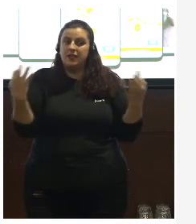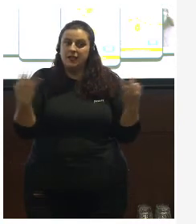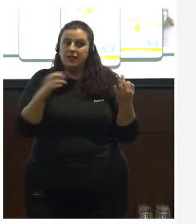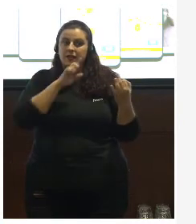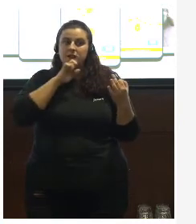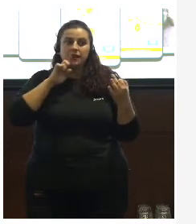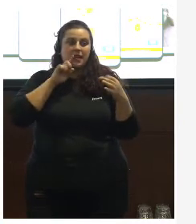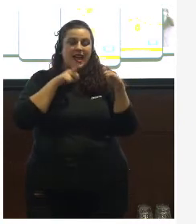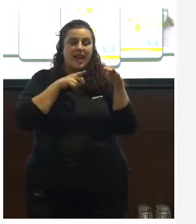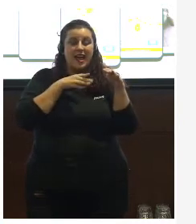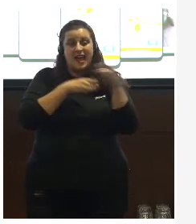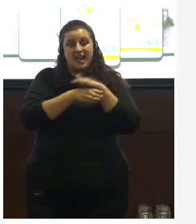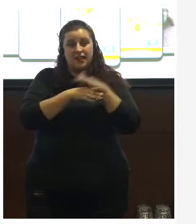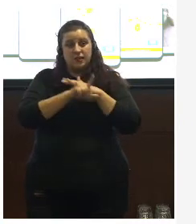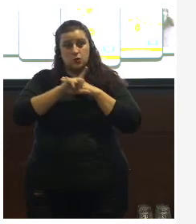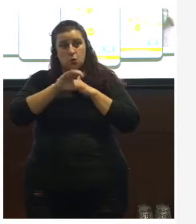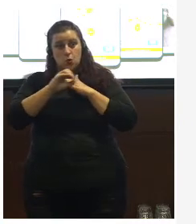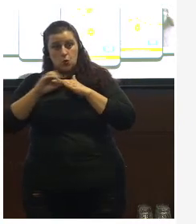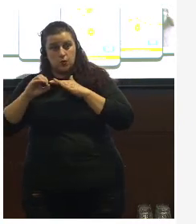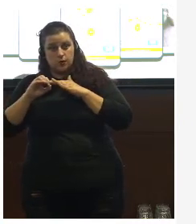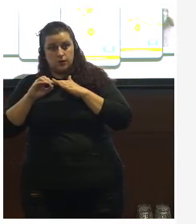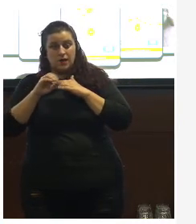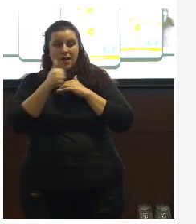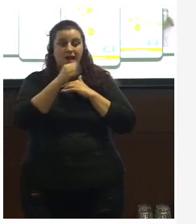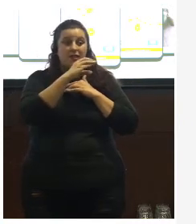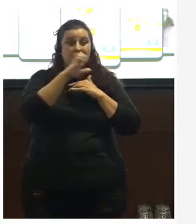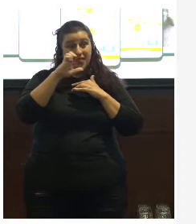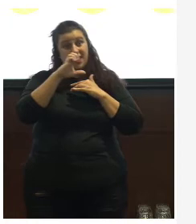Not only for the travelers, but also for the guides and for the drivers.